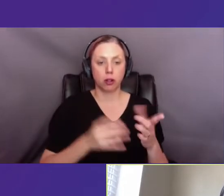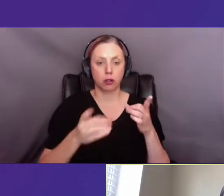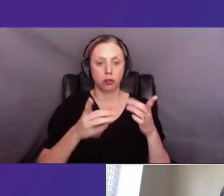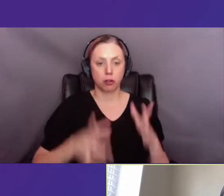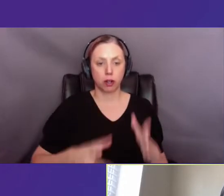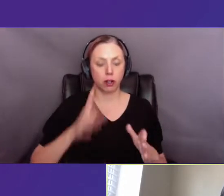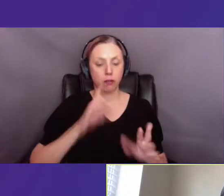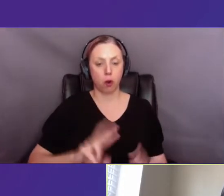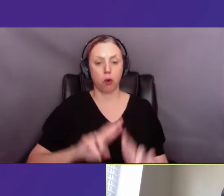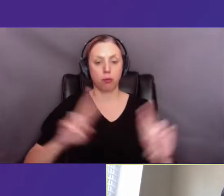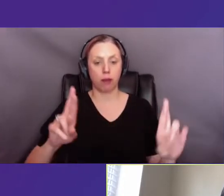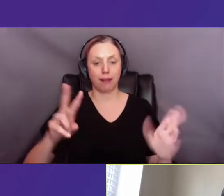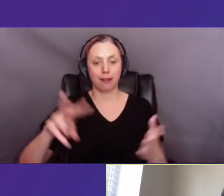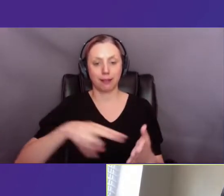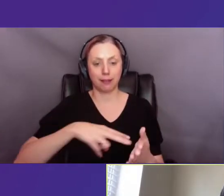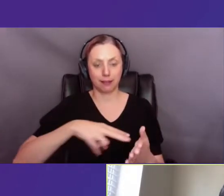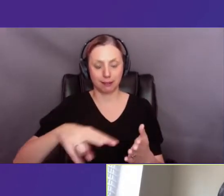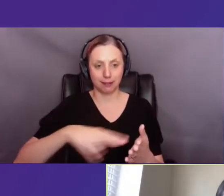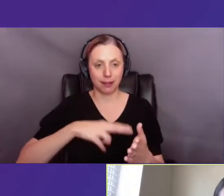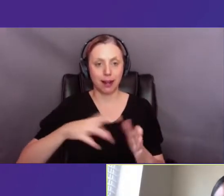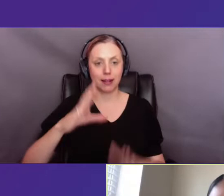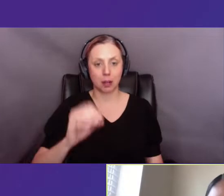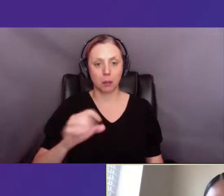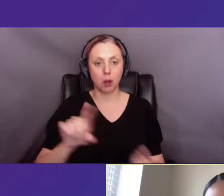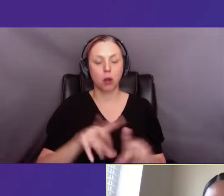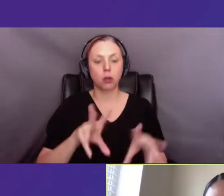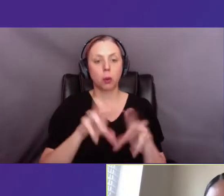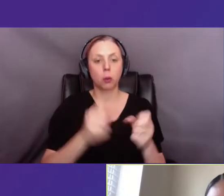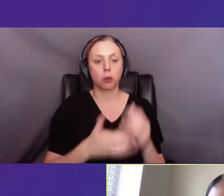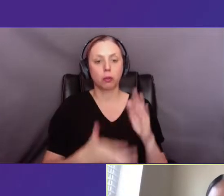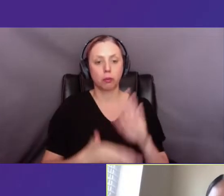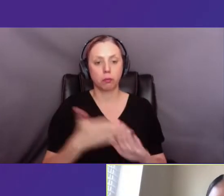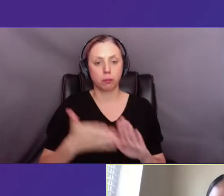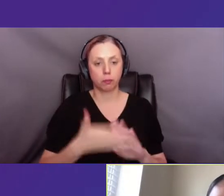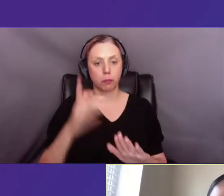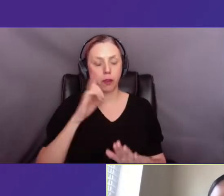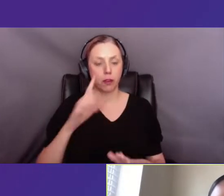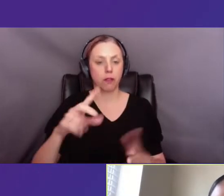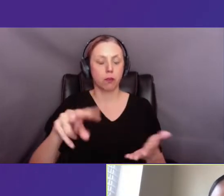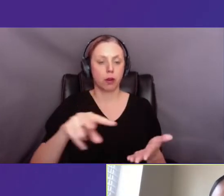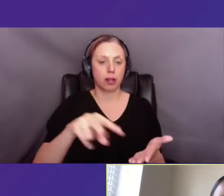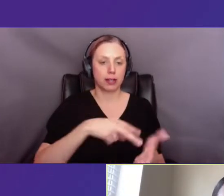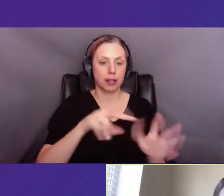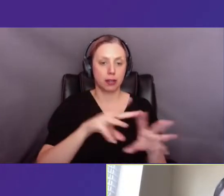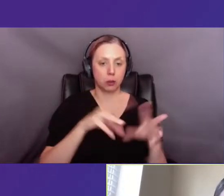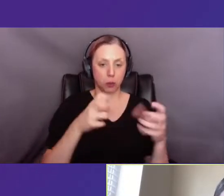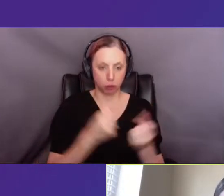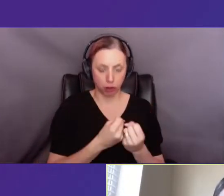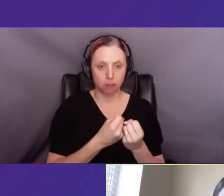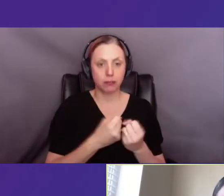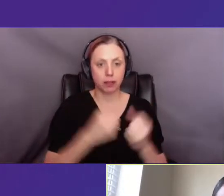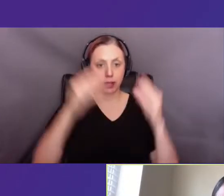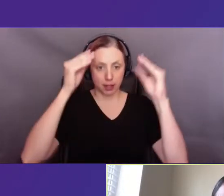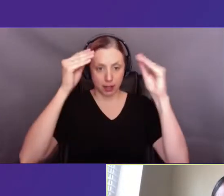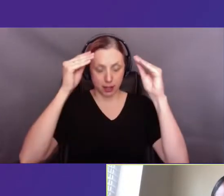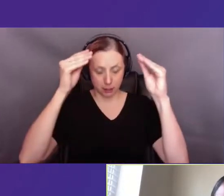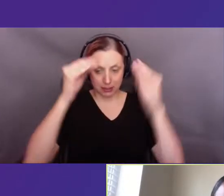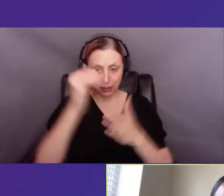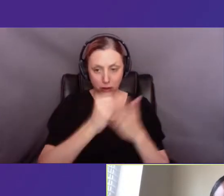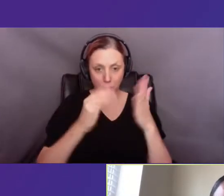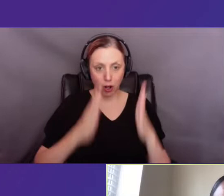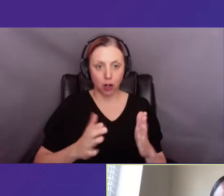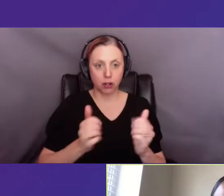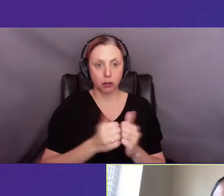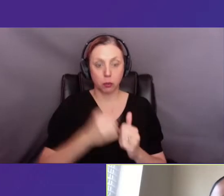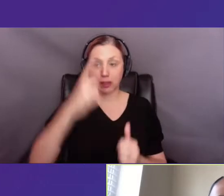REDi Dance Company and workshop facilitator of the Dance Bridge Workshop. I'm a teaching artist with the Dream